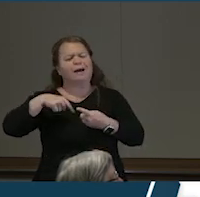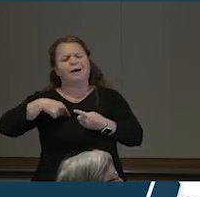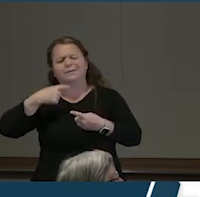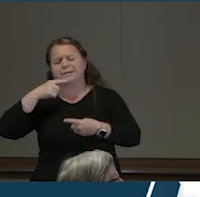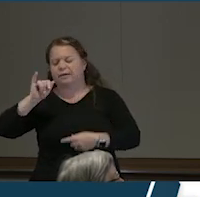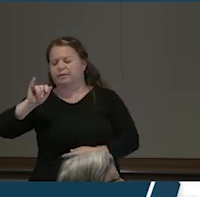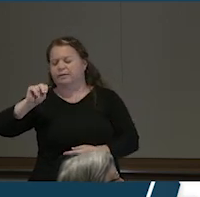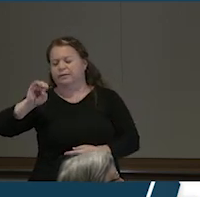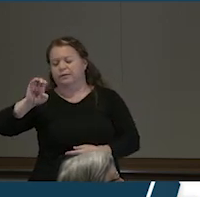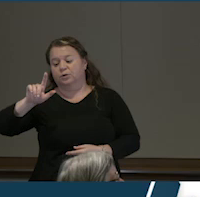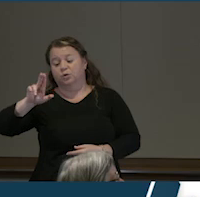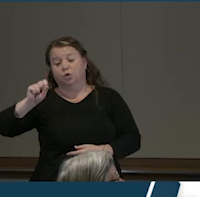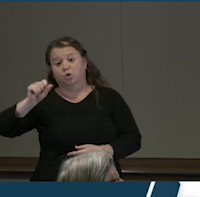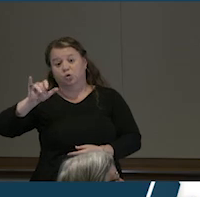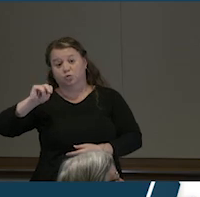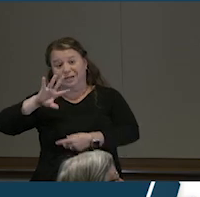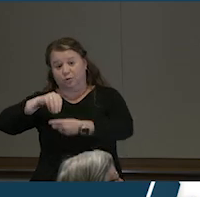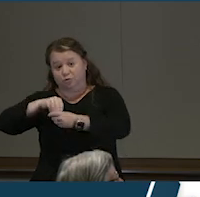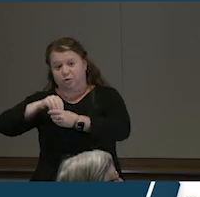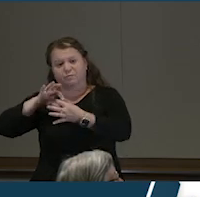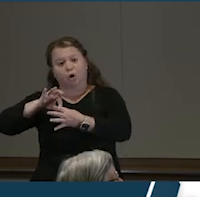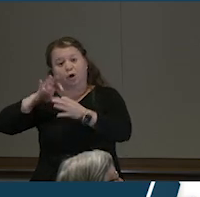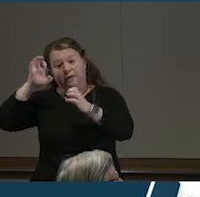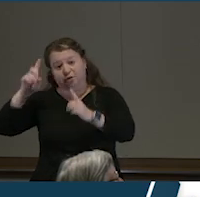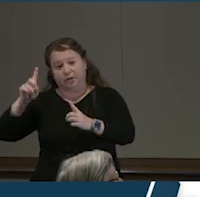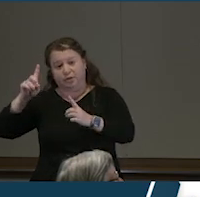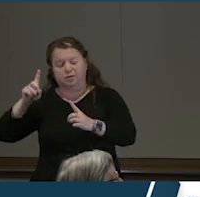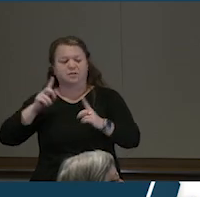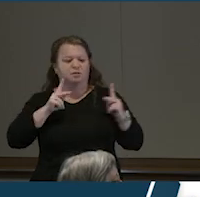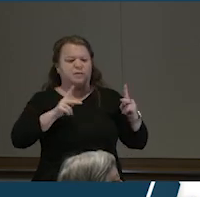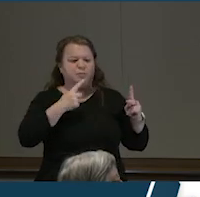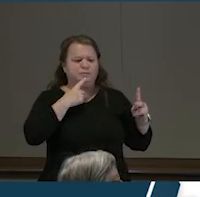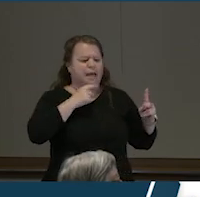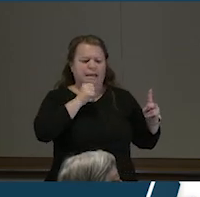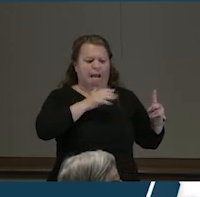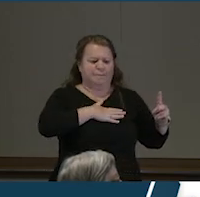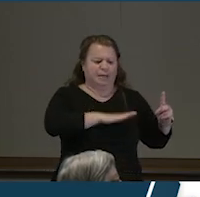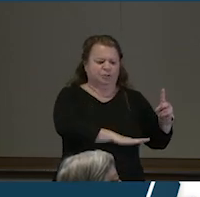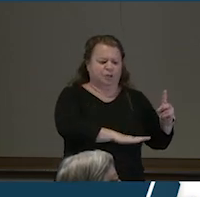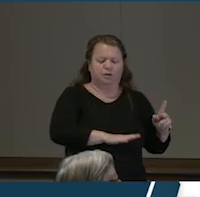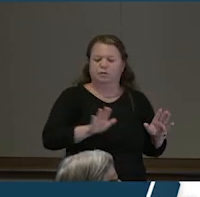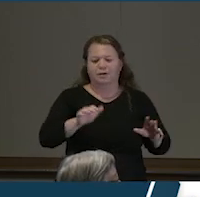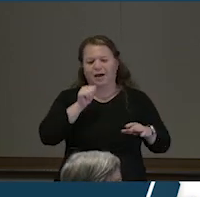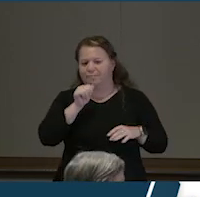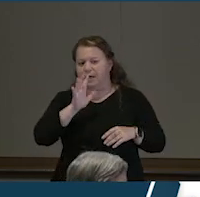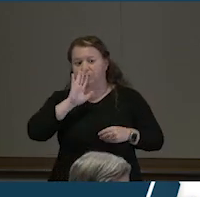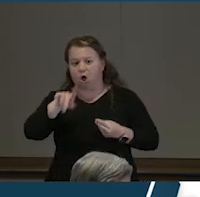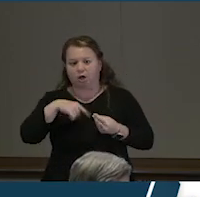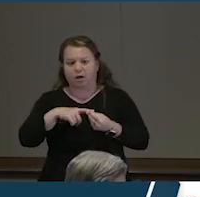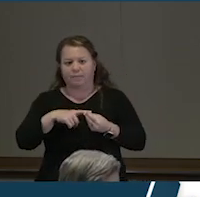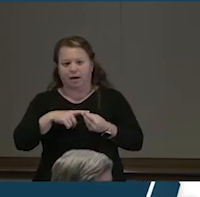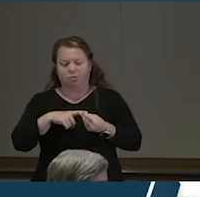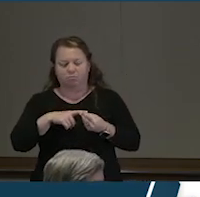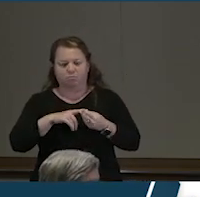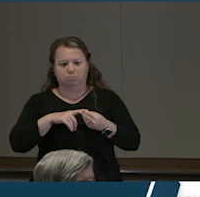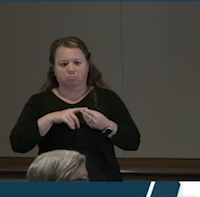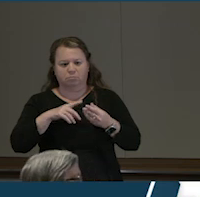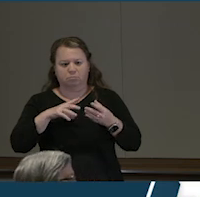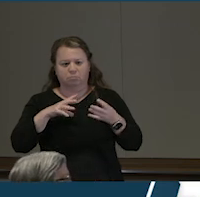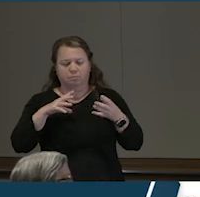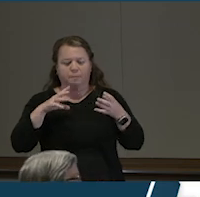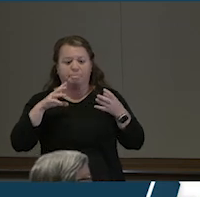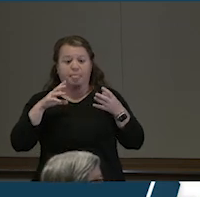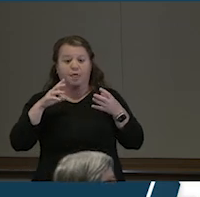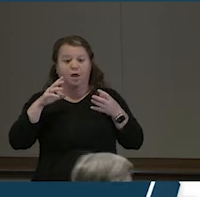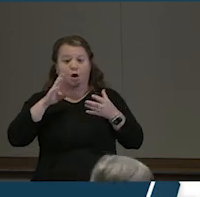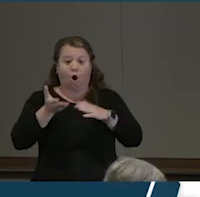inclusive education, because some people were like, oh, but not my child. I'm not talking about 100% all day, every day. I'm talking about each individual child